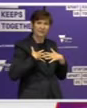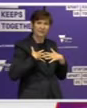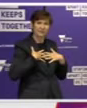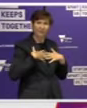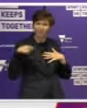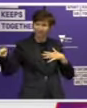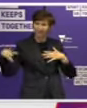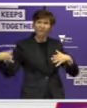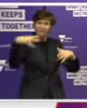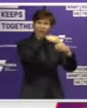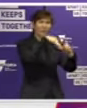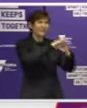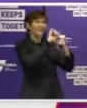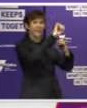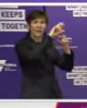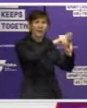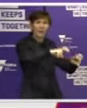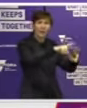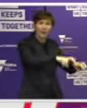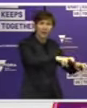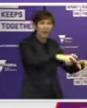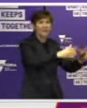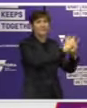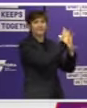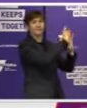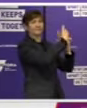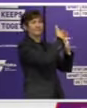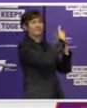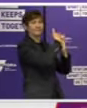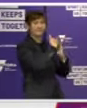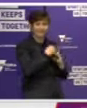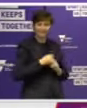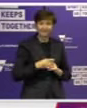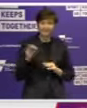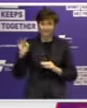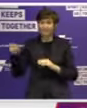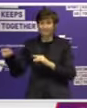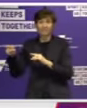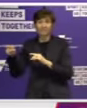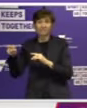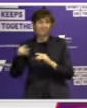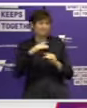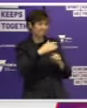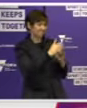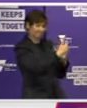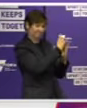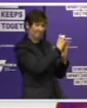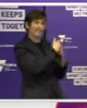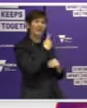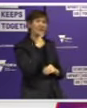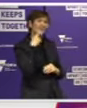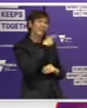inquiry. I really don't think that. No, I'm not saying you could argue I'm that. Reading from his exhibit, but what I'm saying was you were not questioned over this